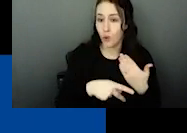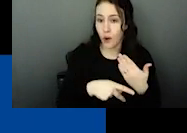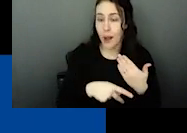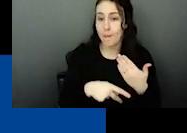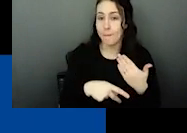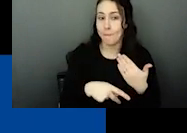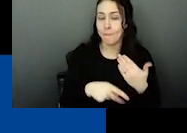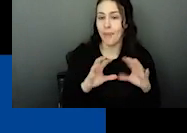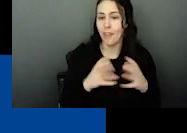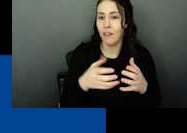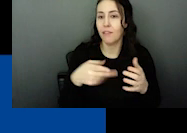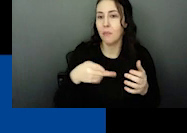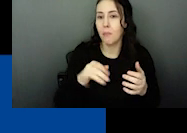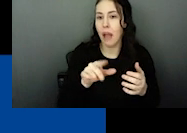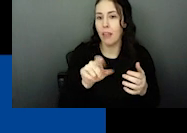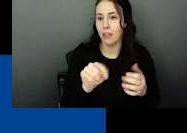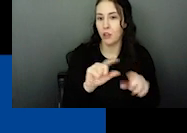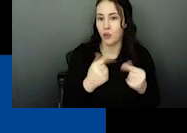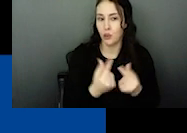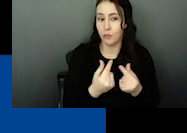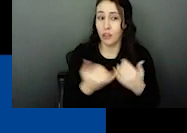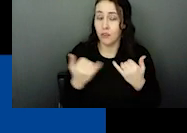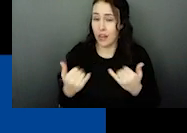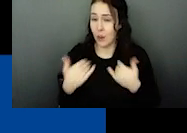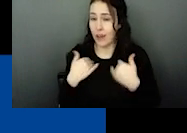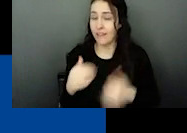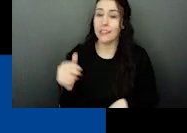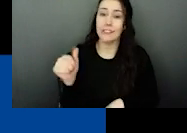group. And as of right now, we have 10